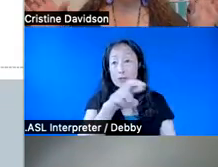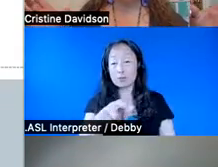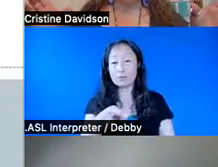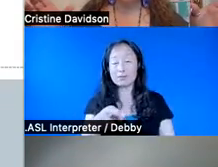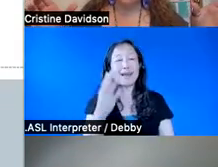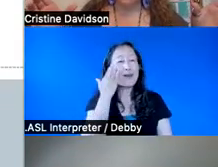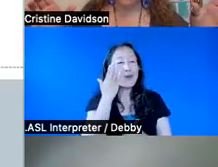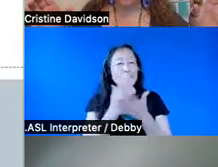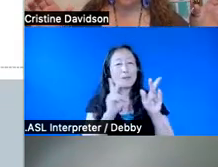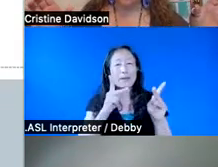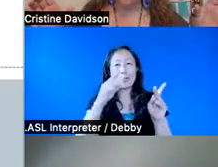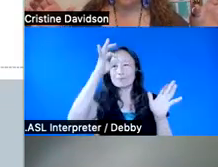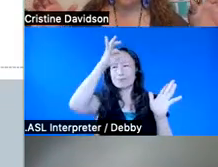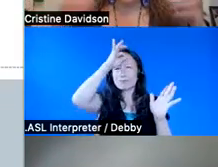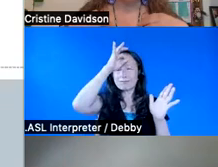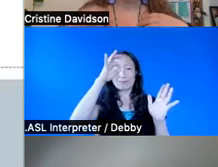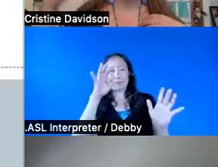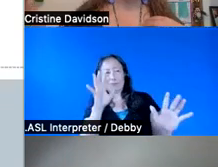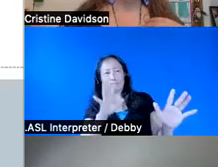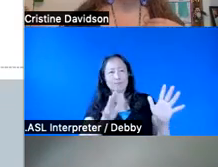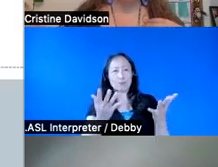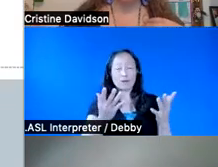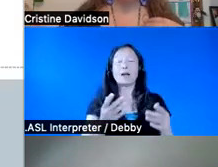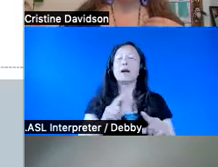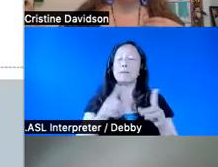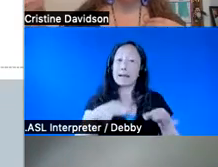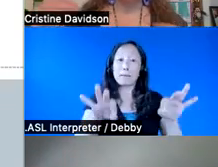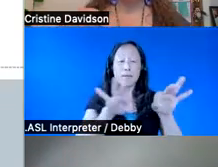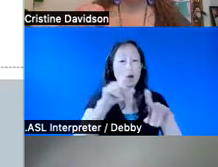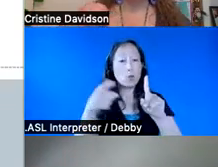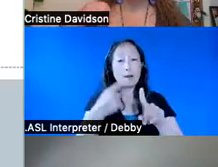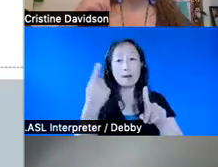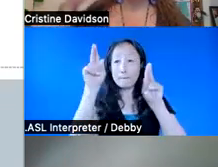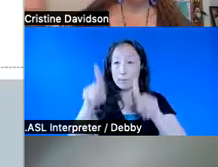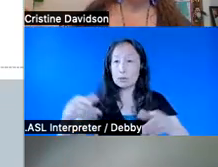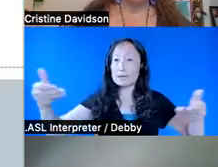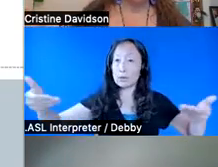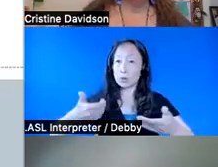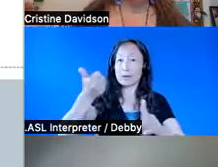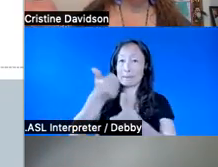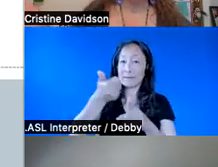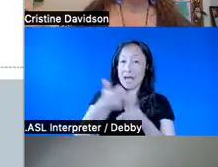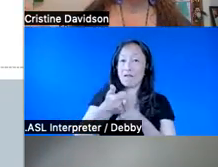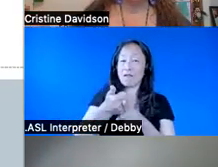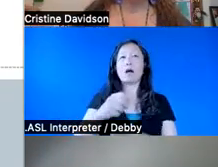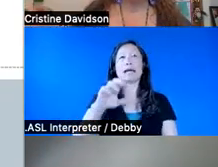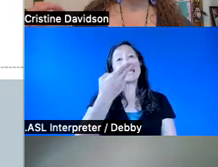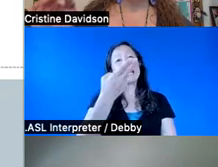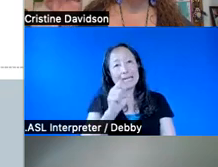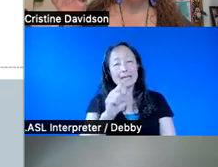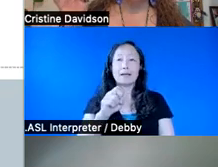folks, it's really important to, when somebody tells you who they are, you follow that, you listen to